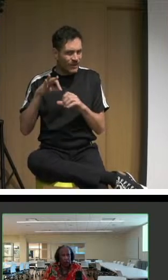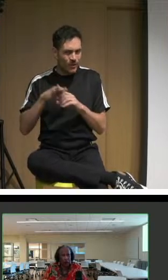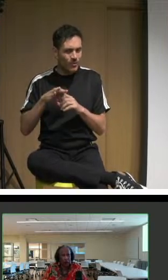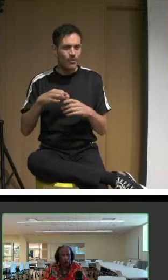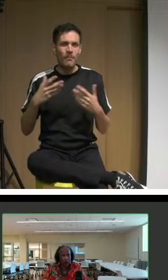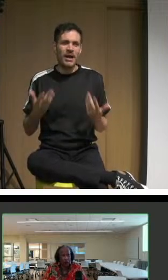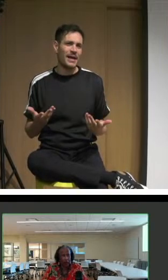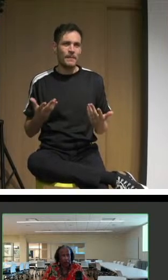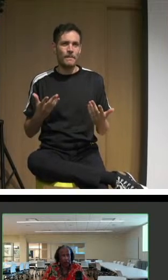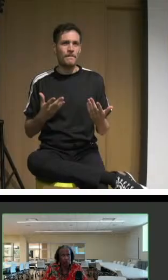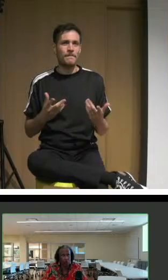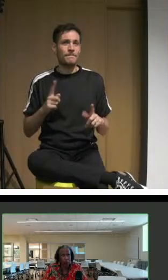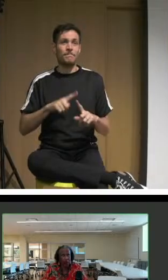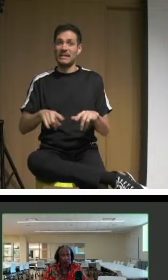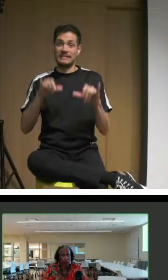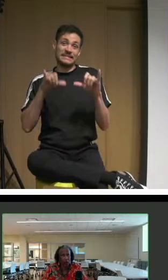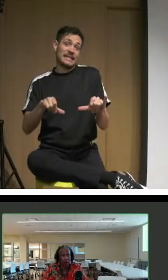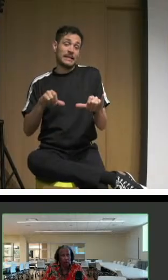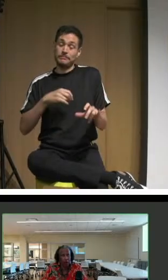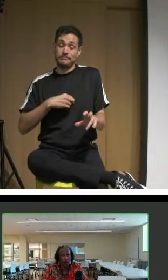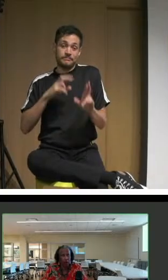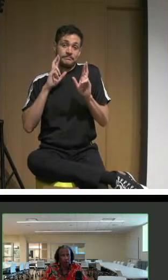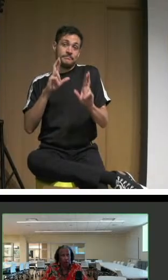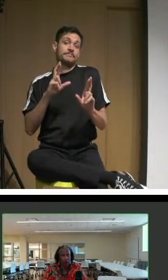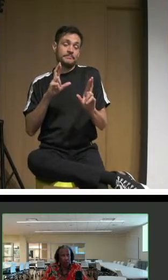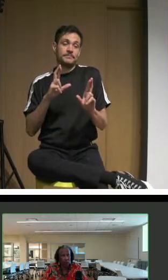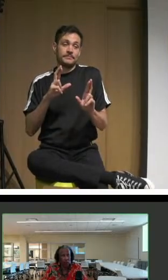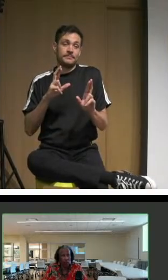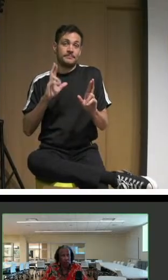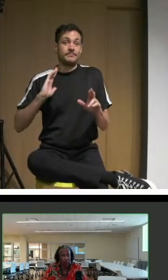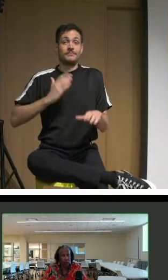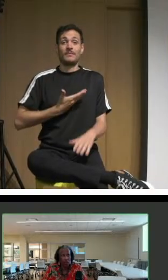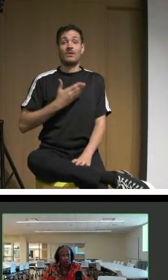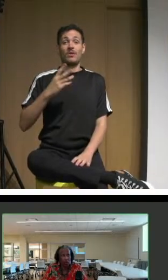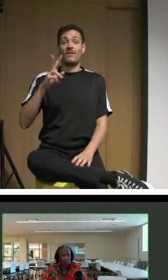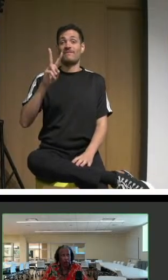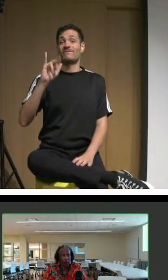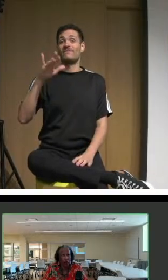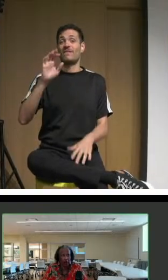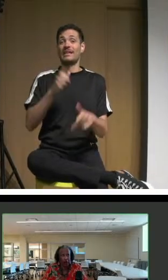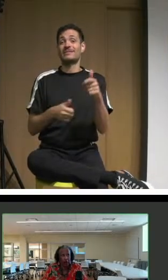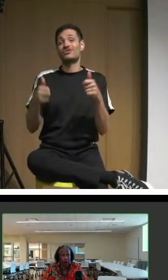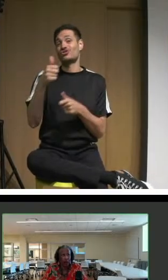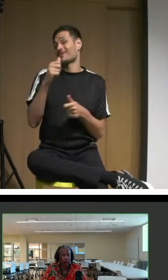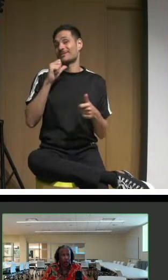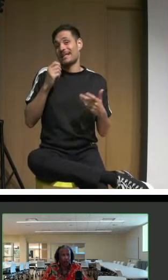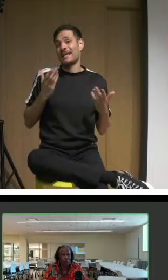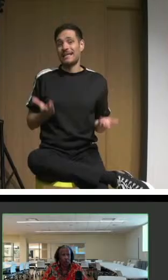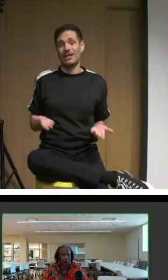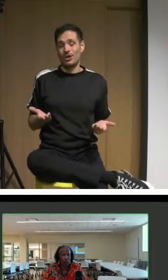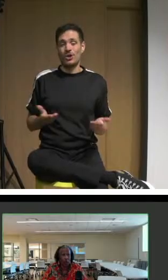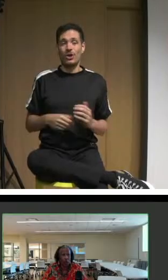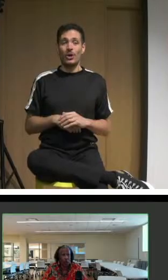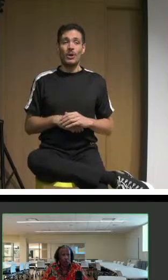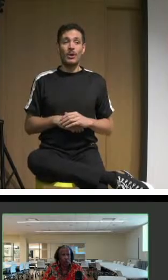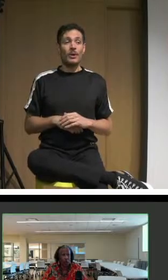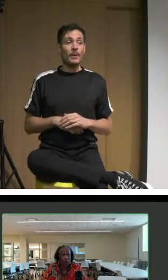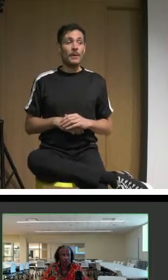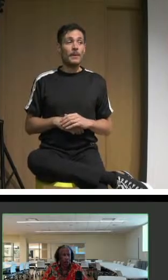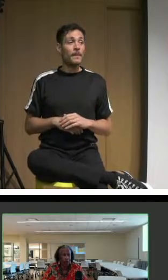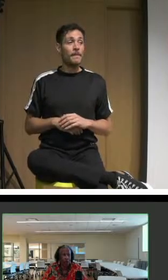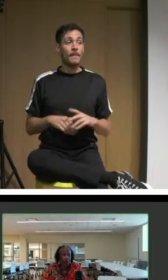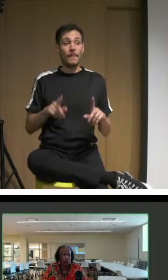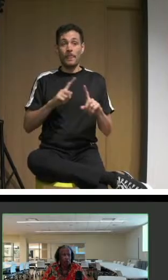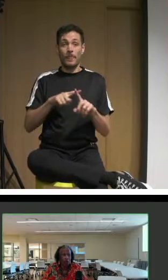I mean, I respect that our vice chair is not here, but we have no assurance that the